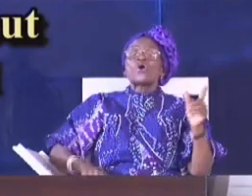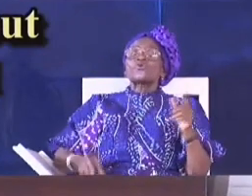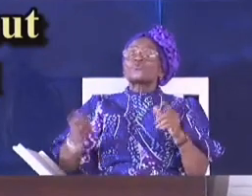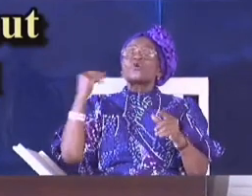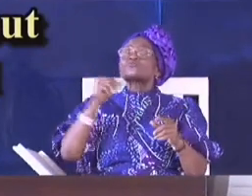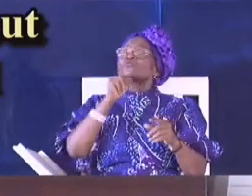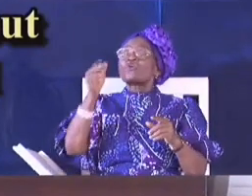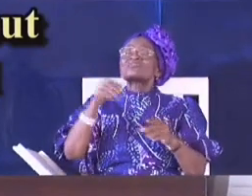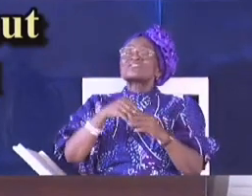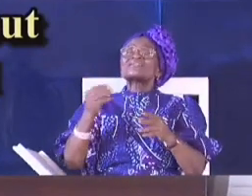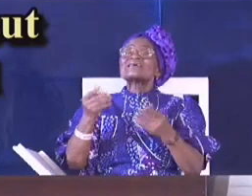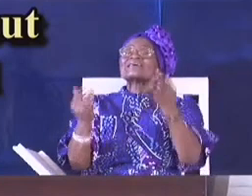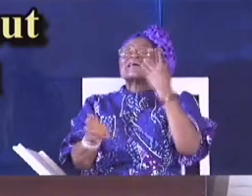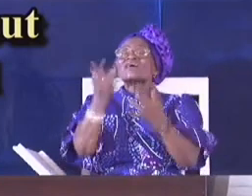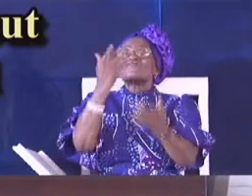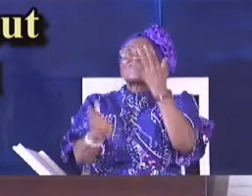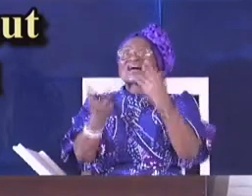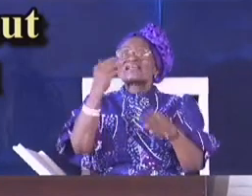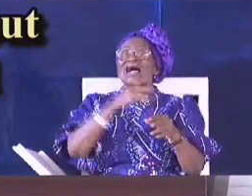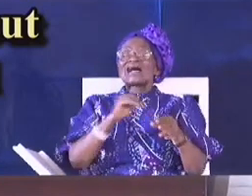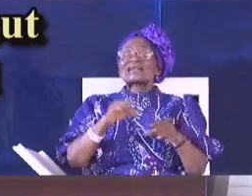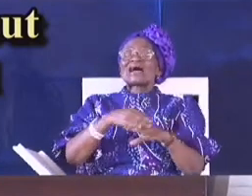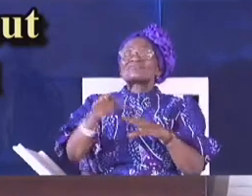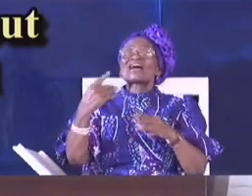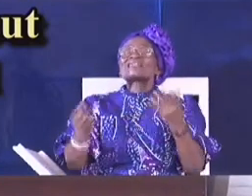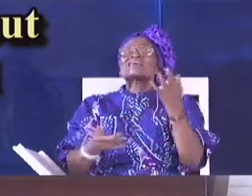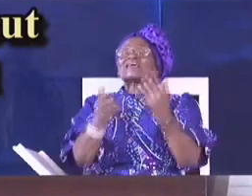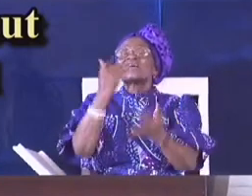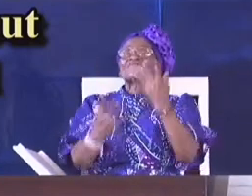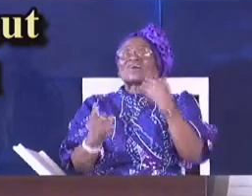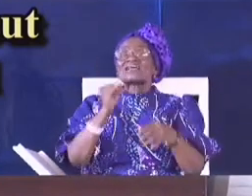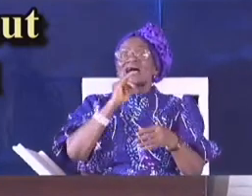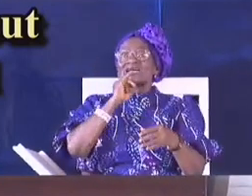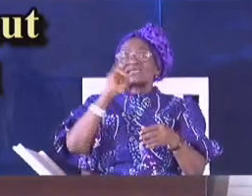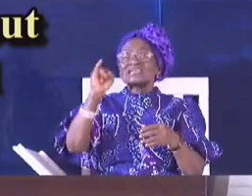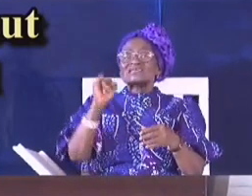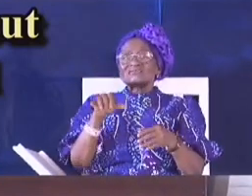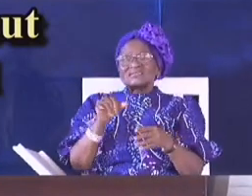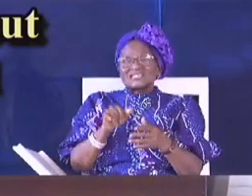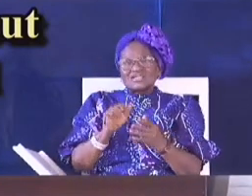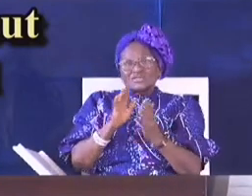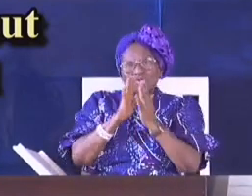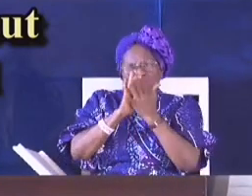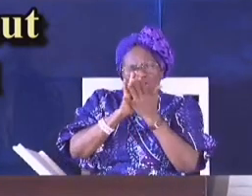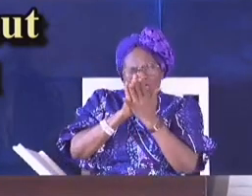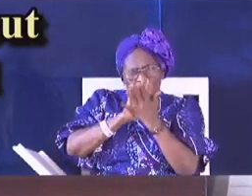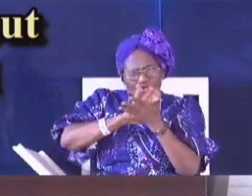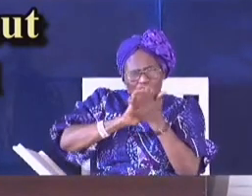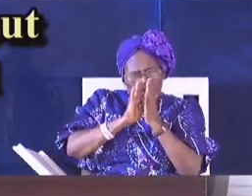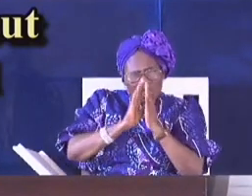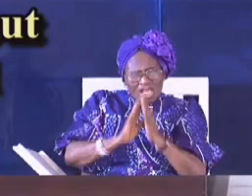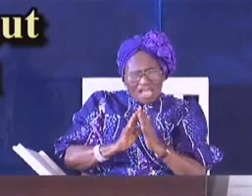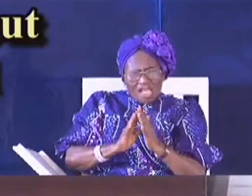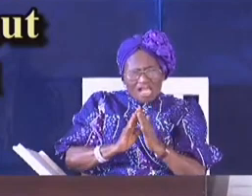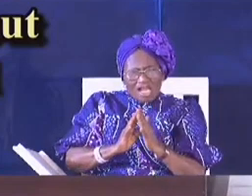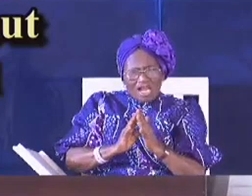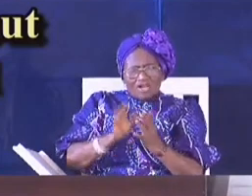fire. And after the fire, a still, small voice.